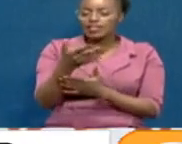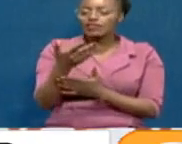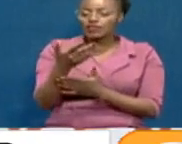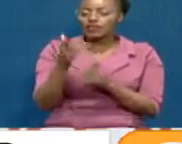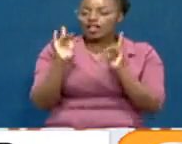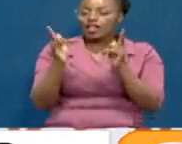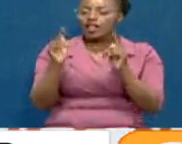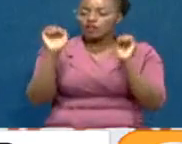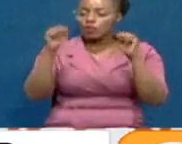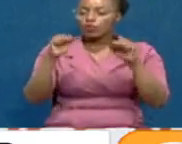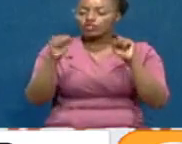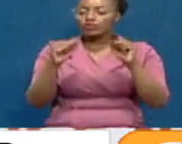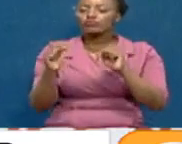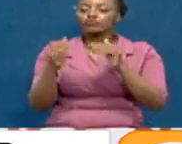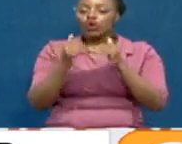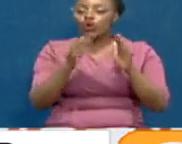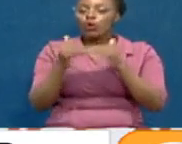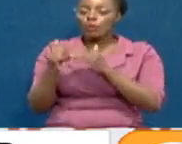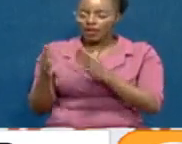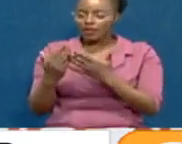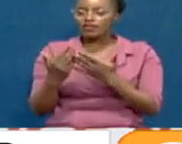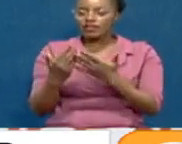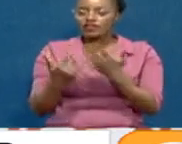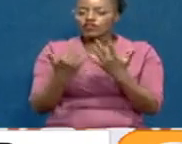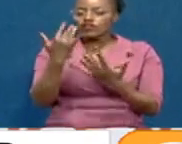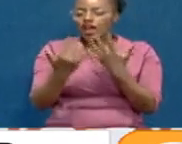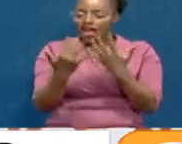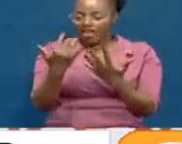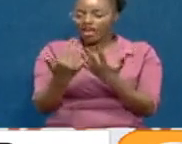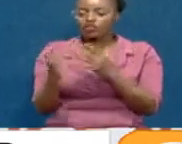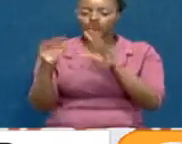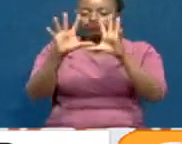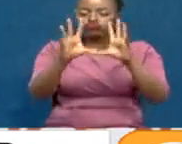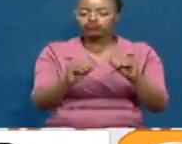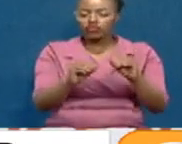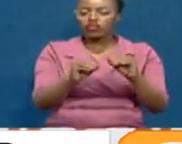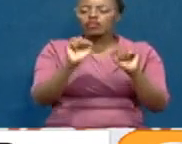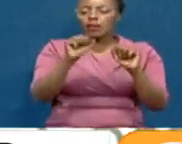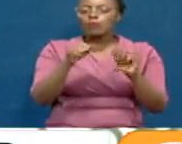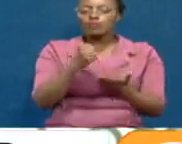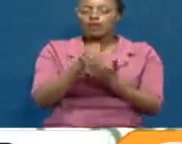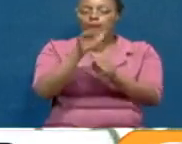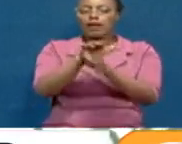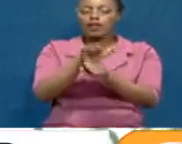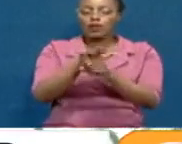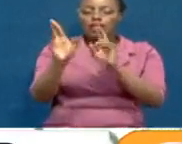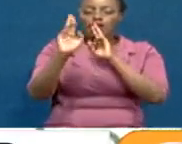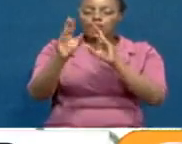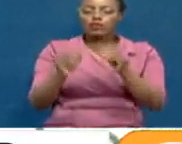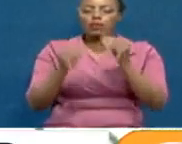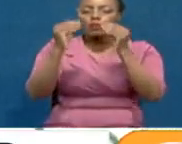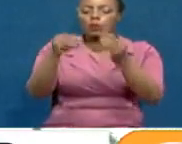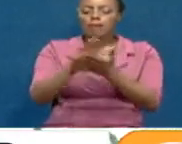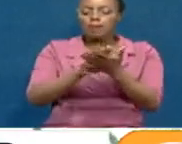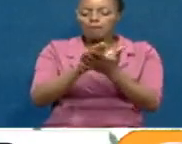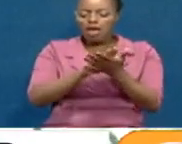tractor-mounted capabilities to be able to open us fire breaks. That will help us a lot to improve our capability. The report is set to provide a